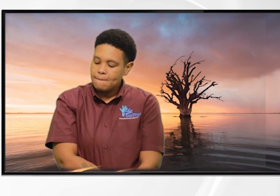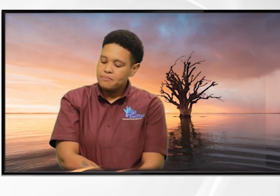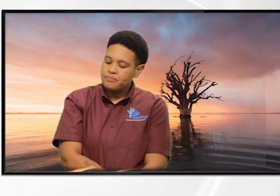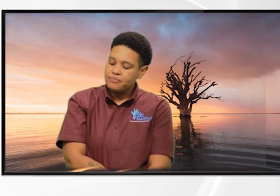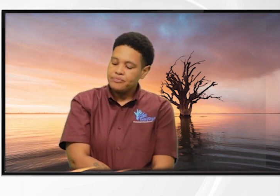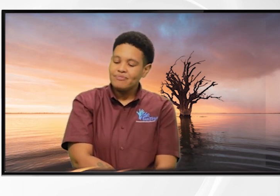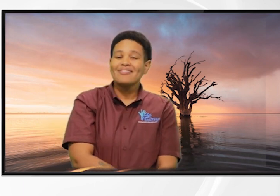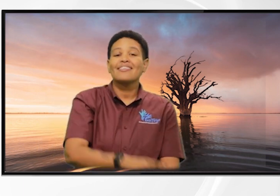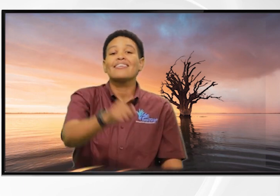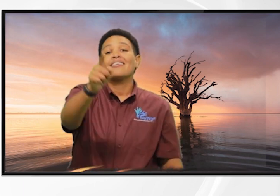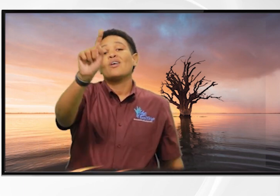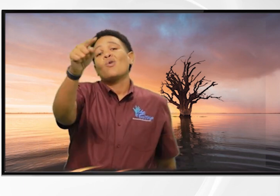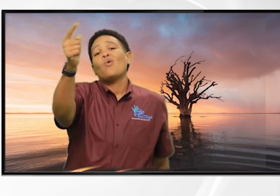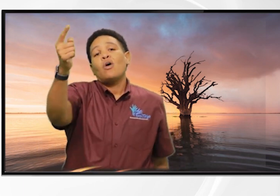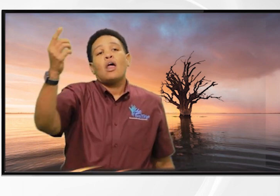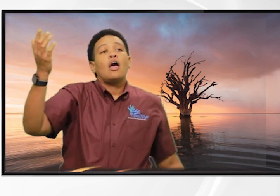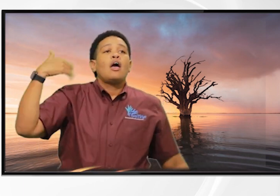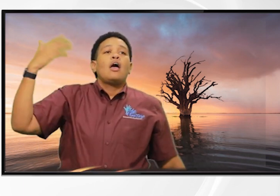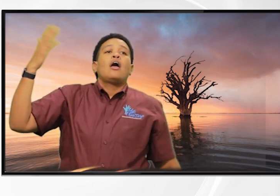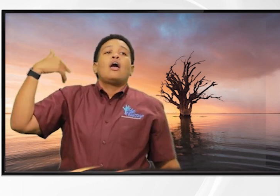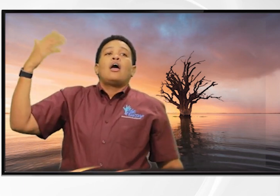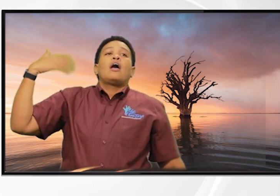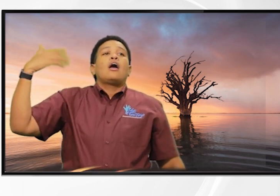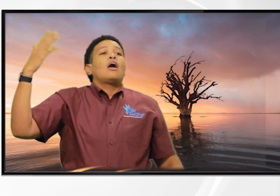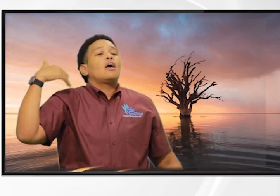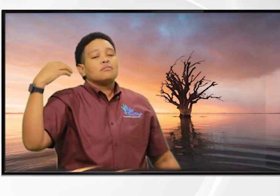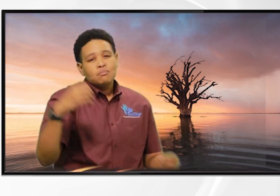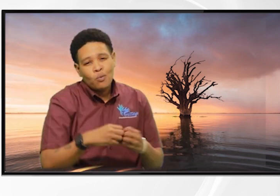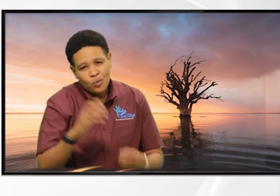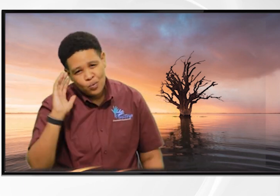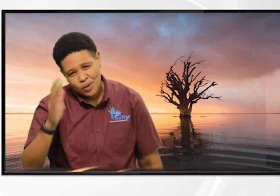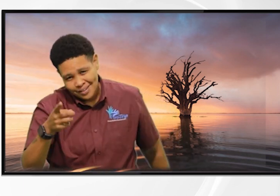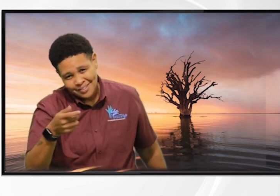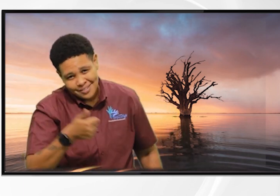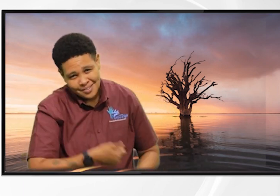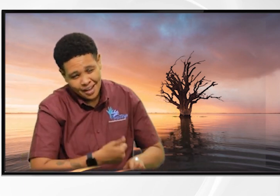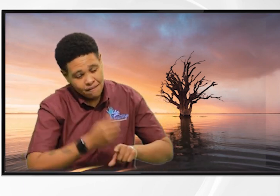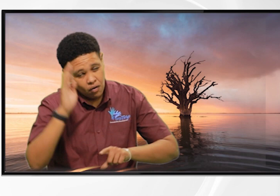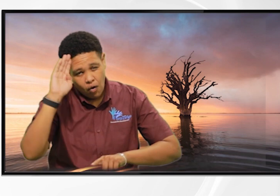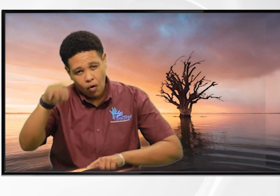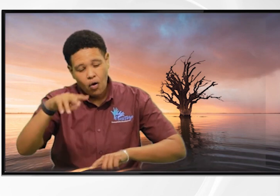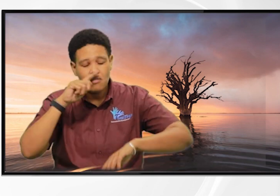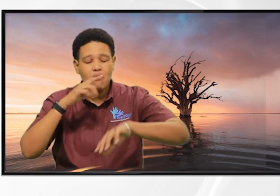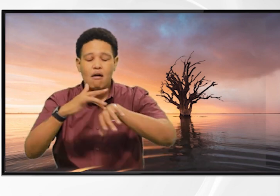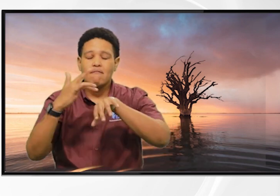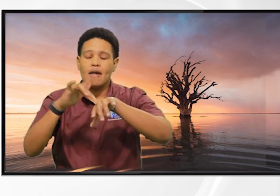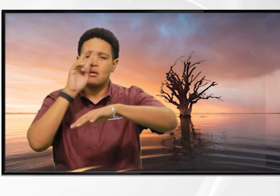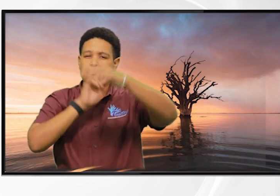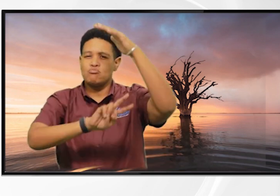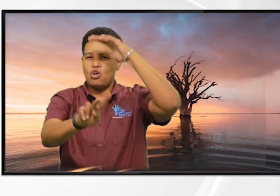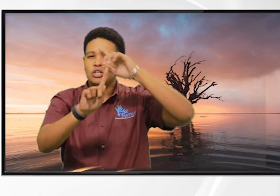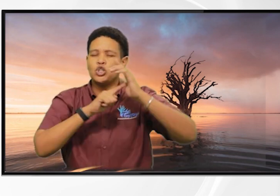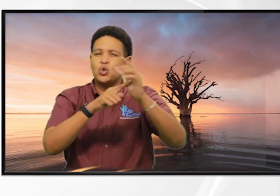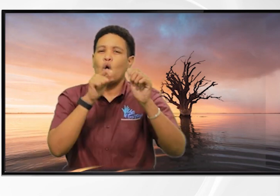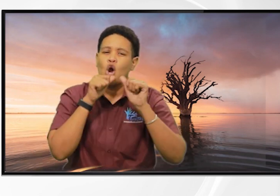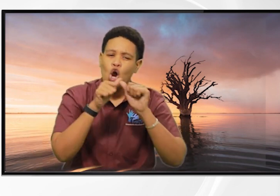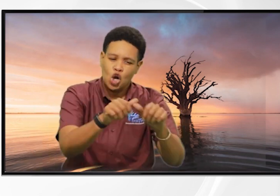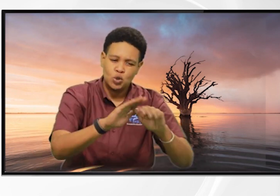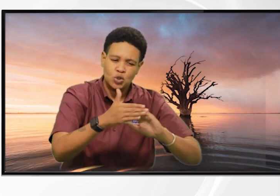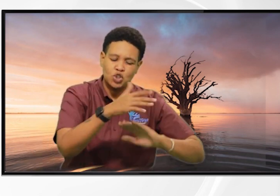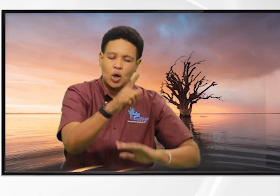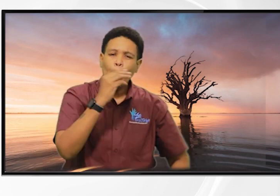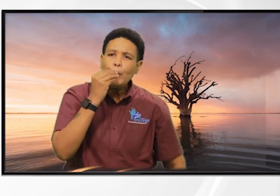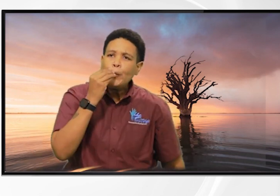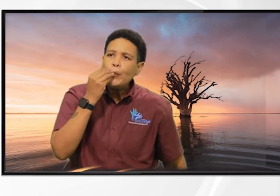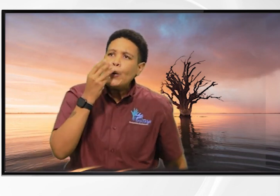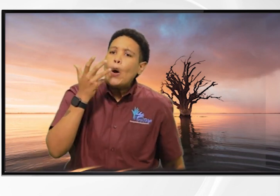It only gets hotter. All available projections indicate a continuation of Jamaica's